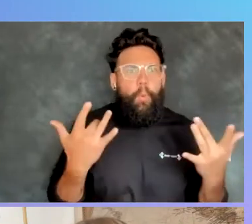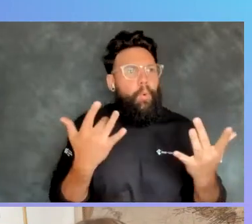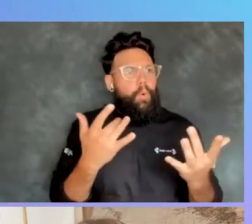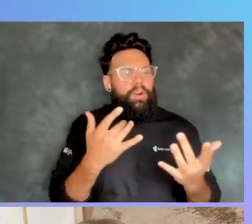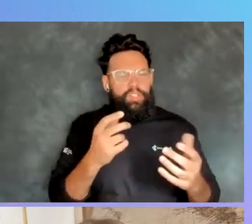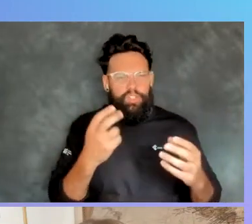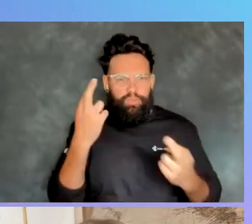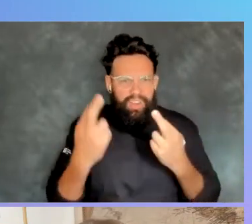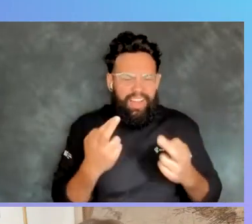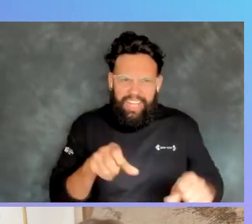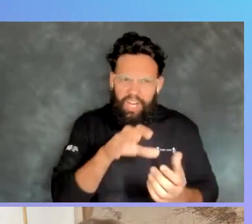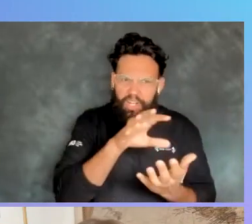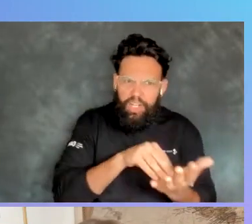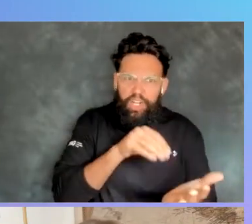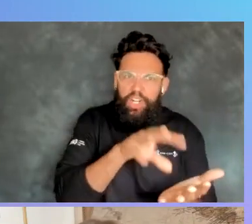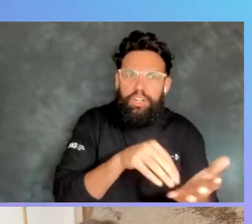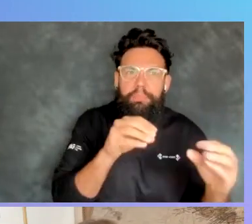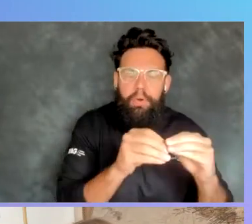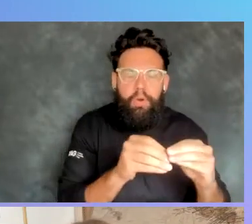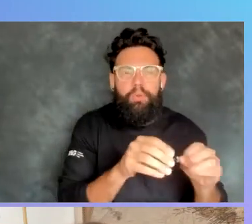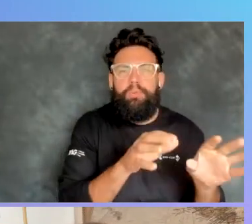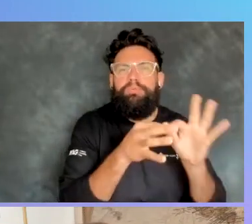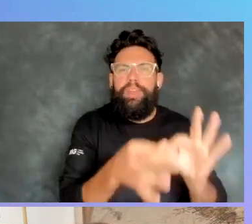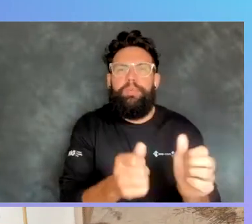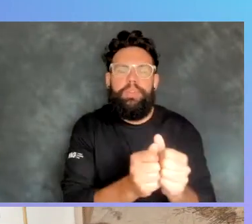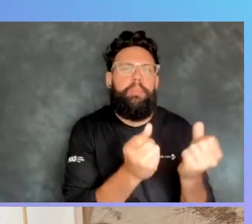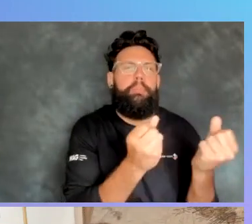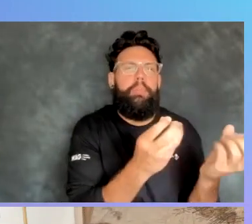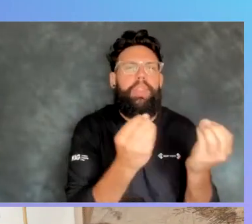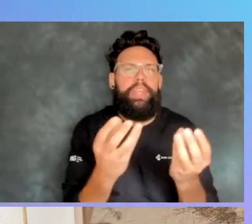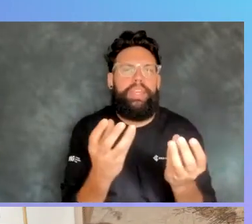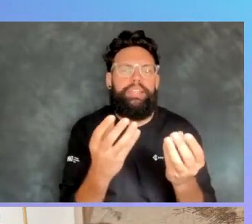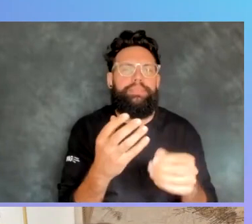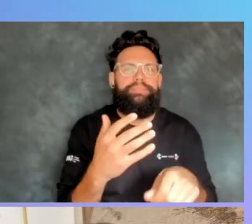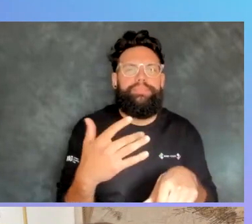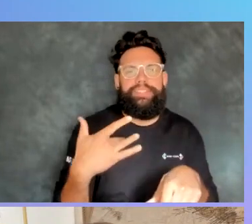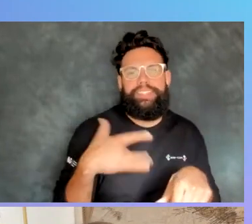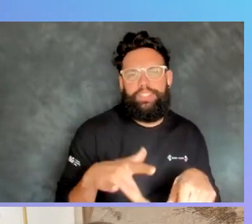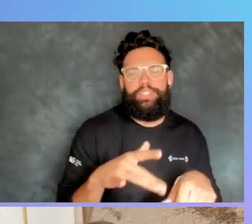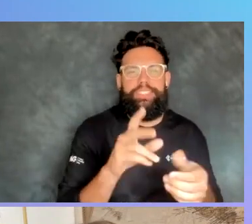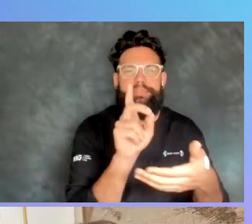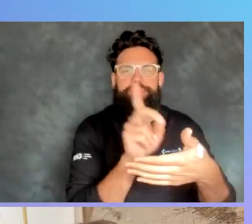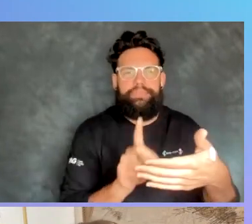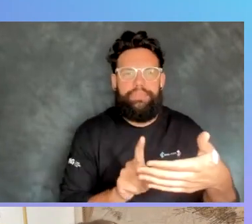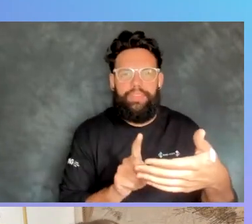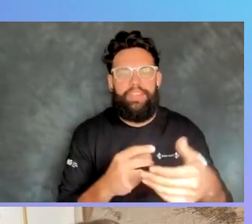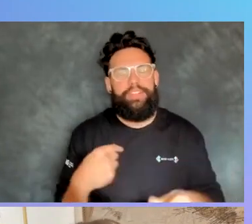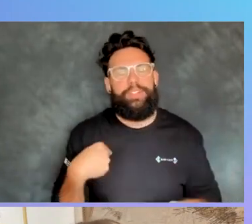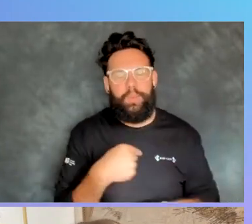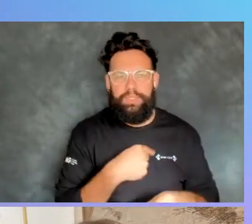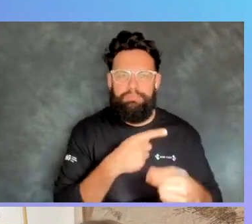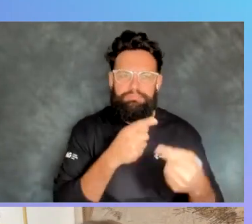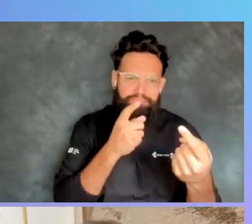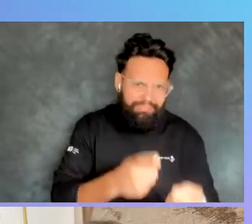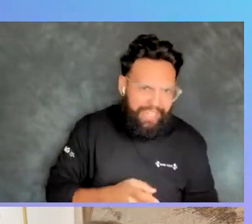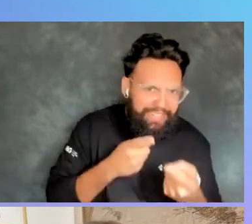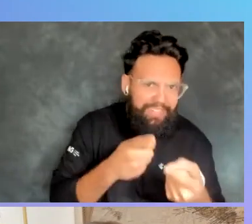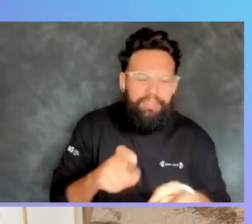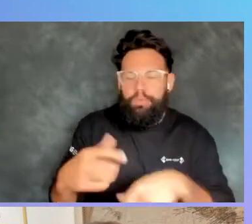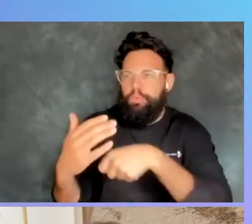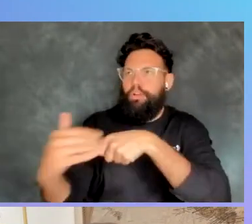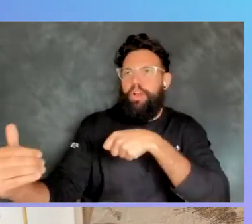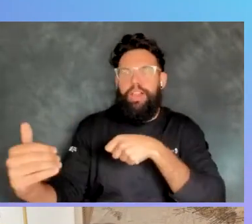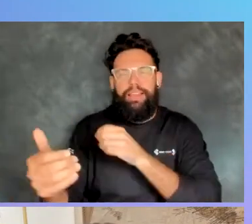journey with multisensory design. So we were not doing too hot and we really needed to call in the experts from the library.